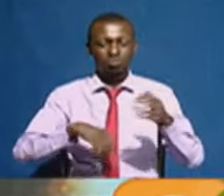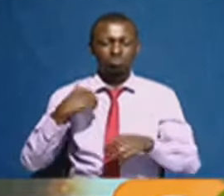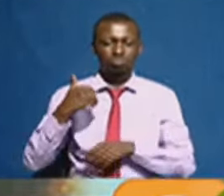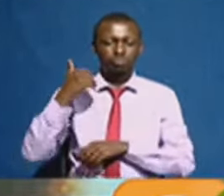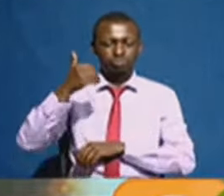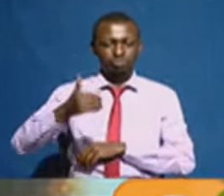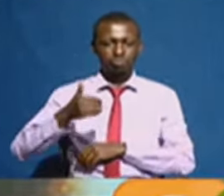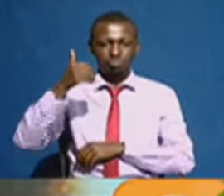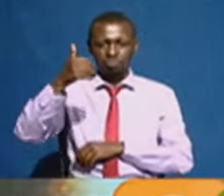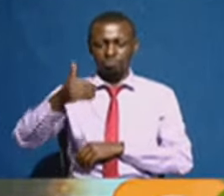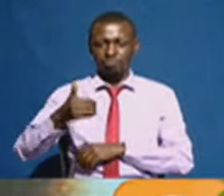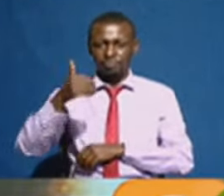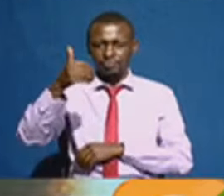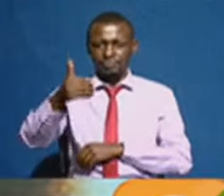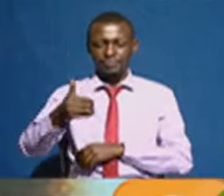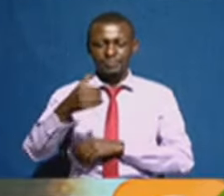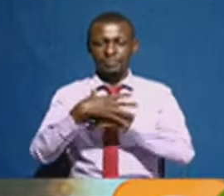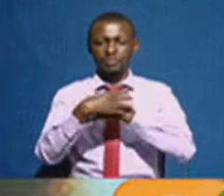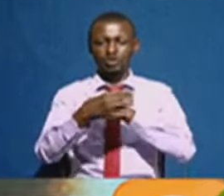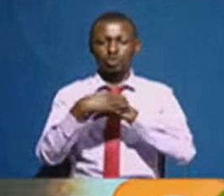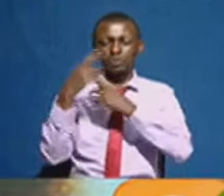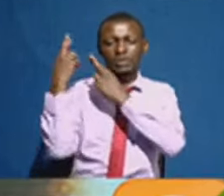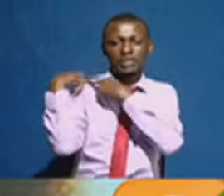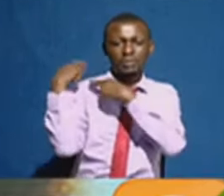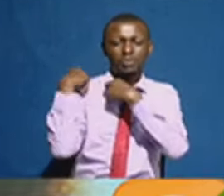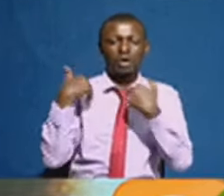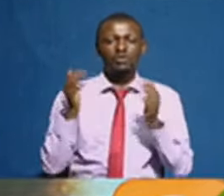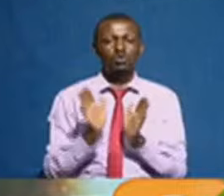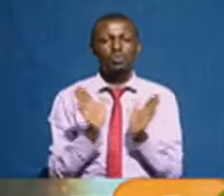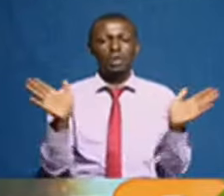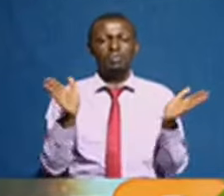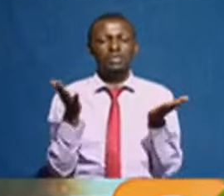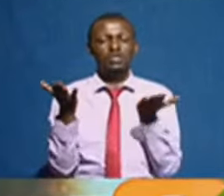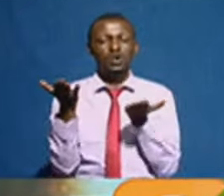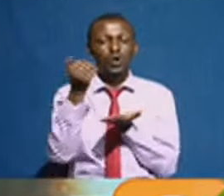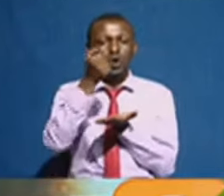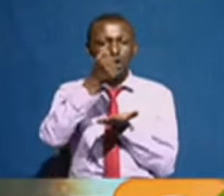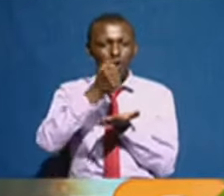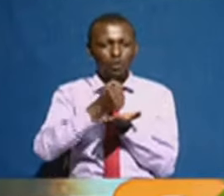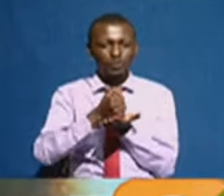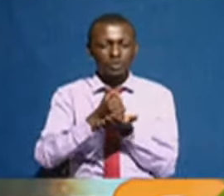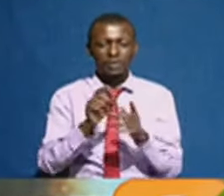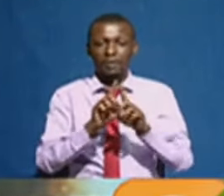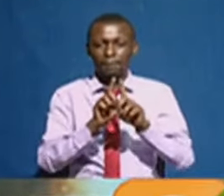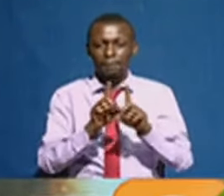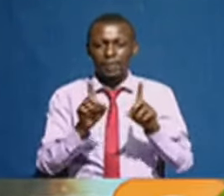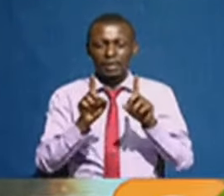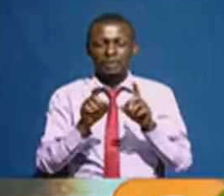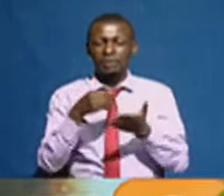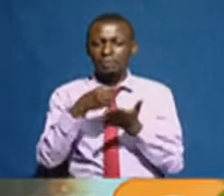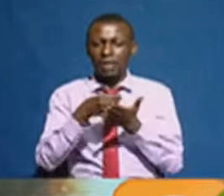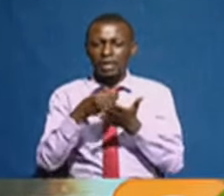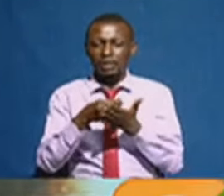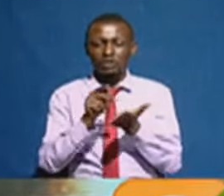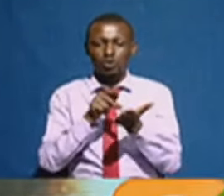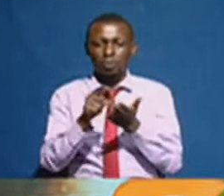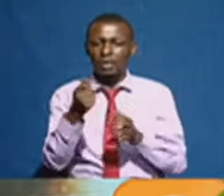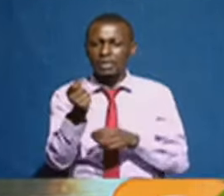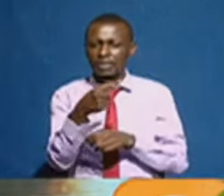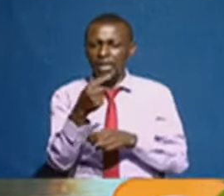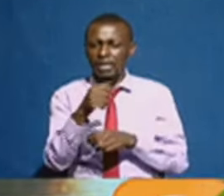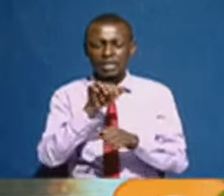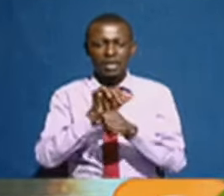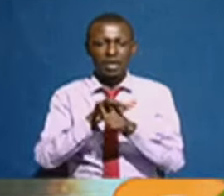consistently, there is duplication of roles in public offices. But the wage bill is high. The wage bill